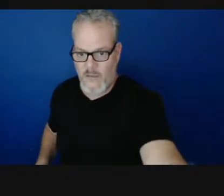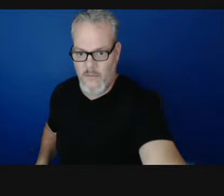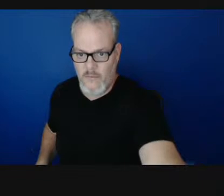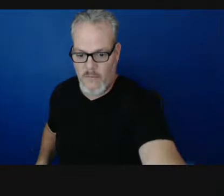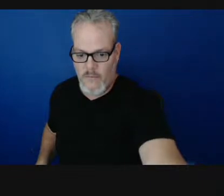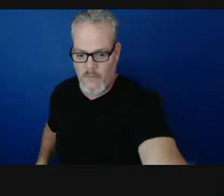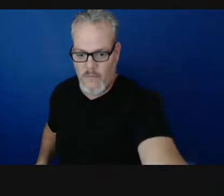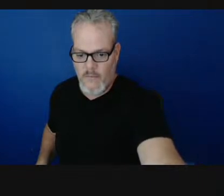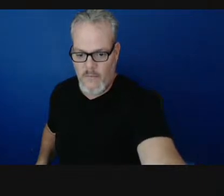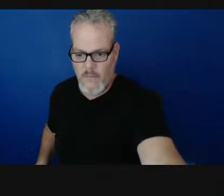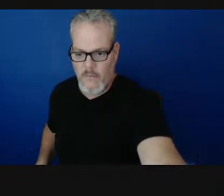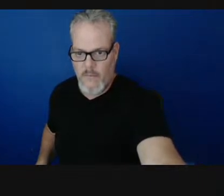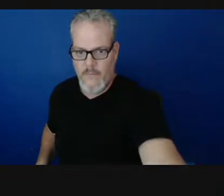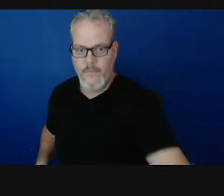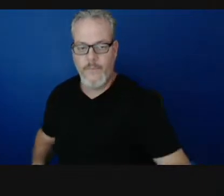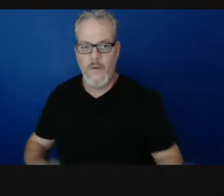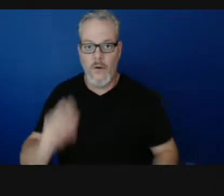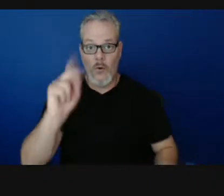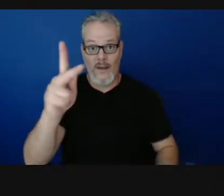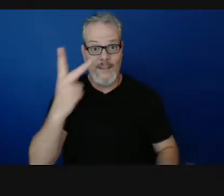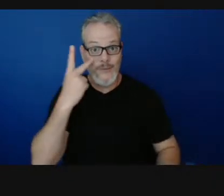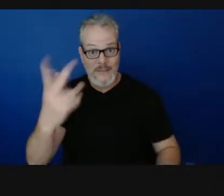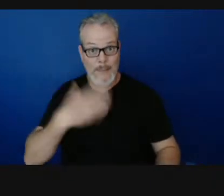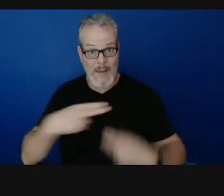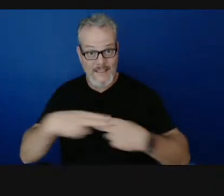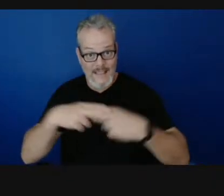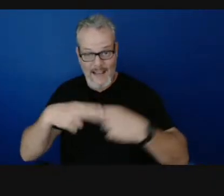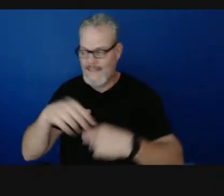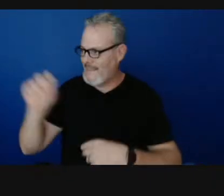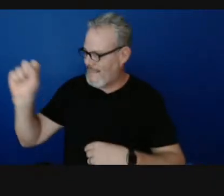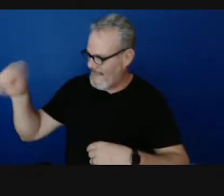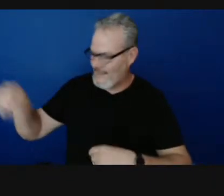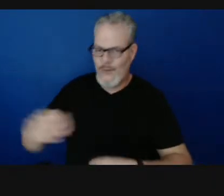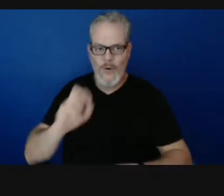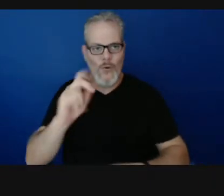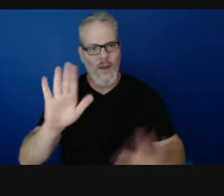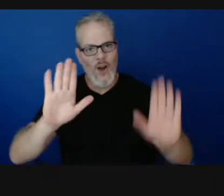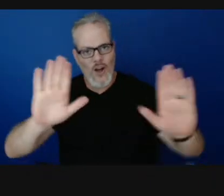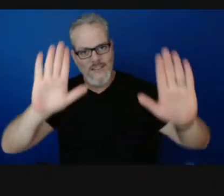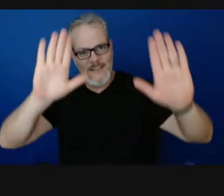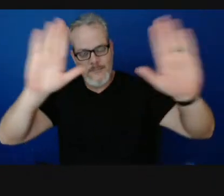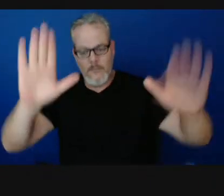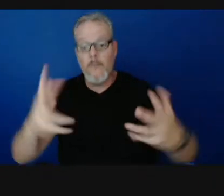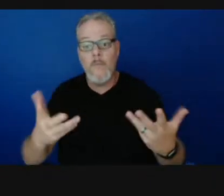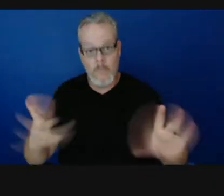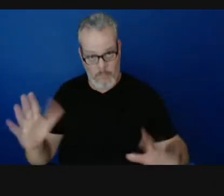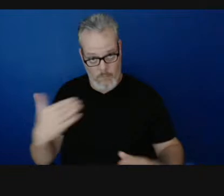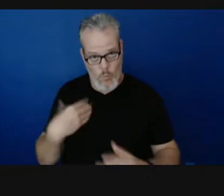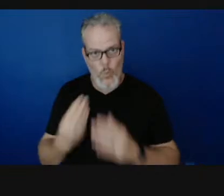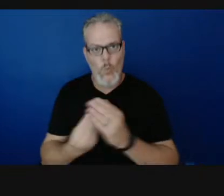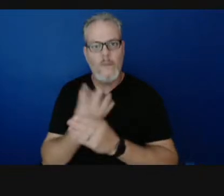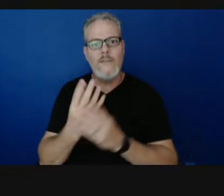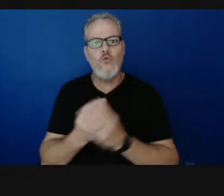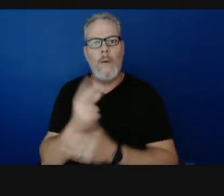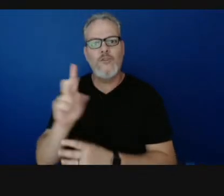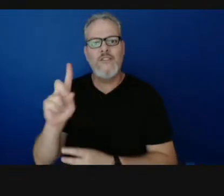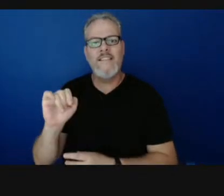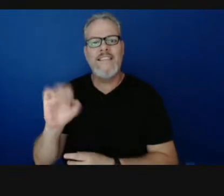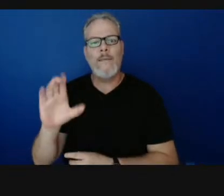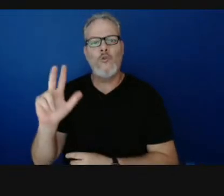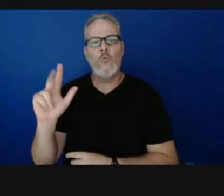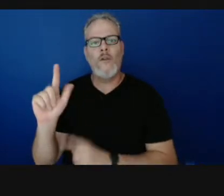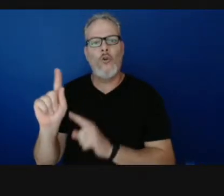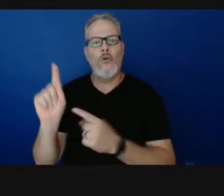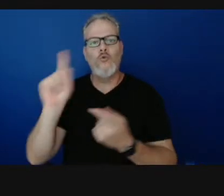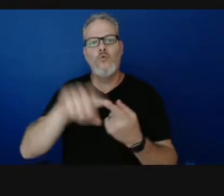Okay, can you see my slide? Yes. Okay, awesome. So yeah, we had an eruption at Kīlauea Summit from December 23rd to